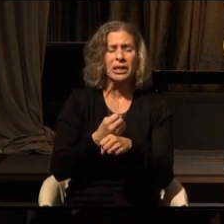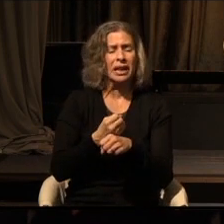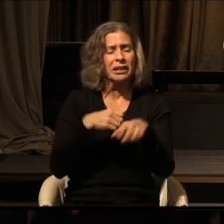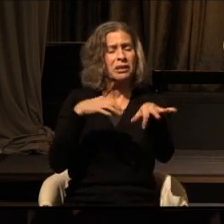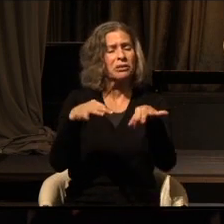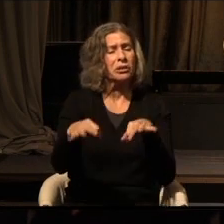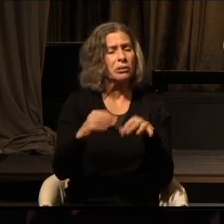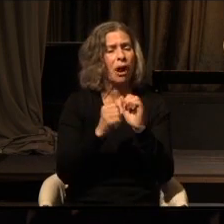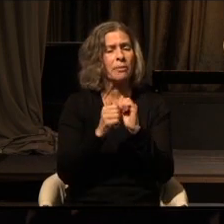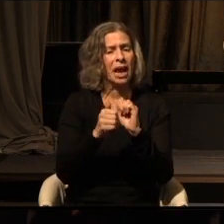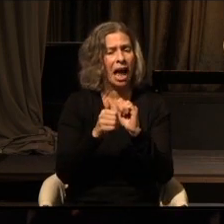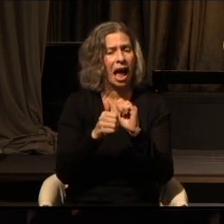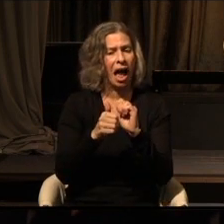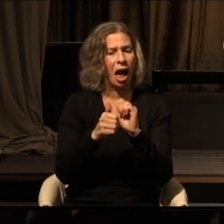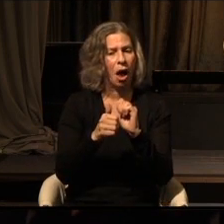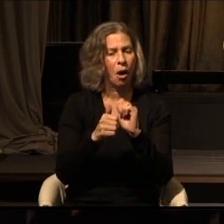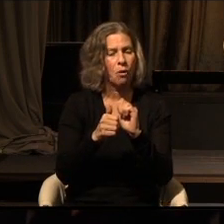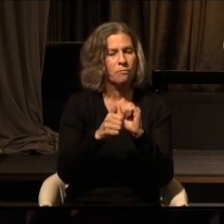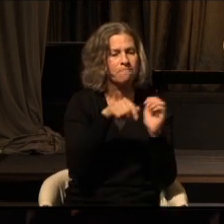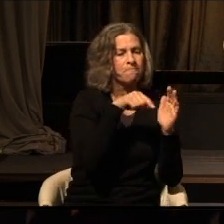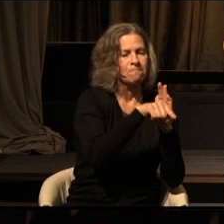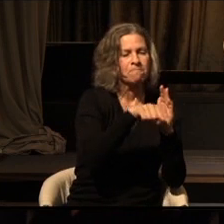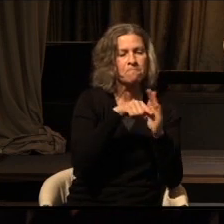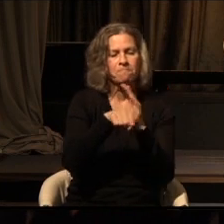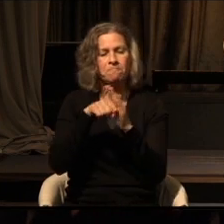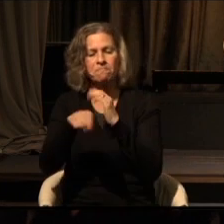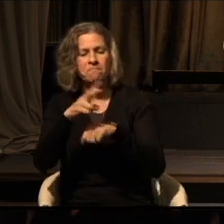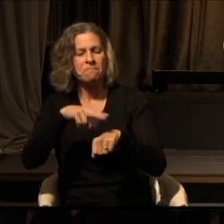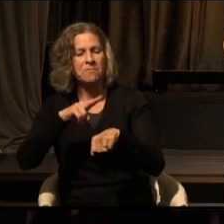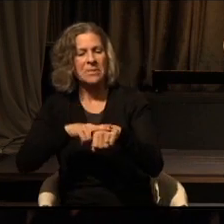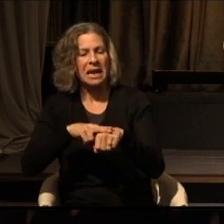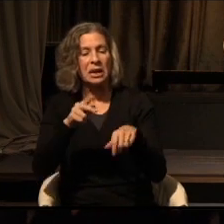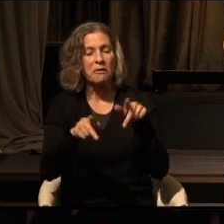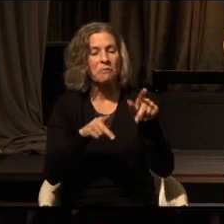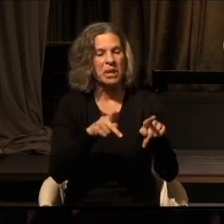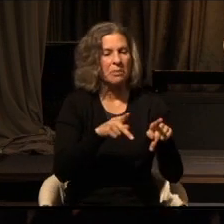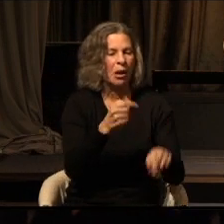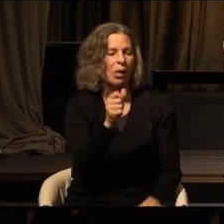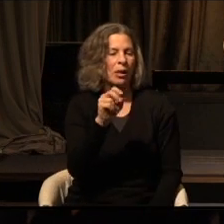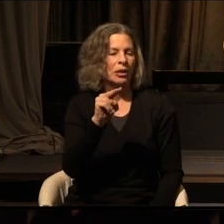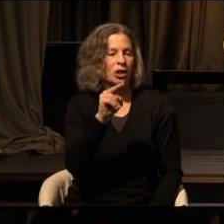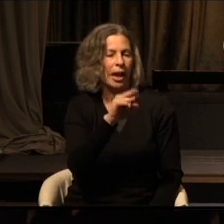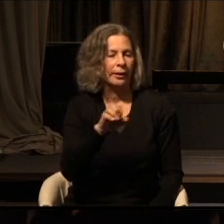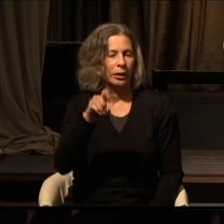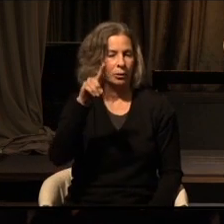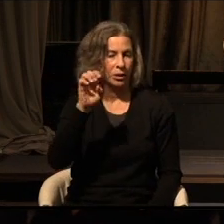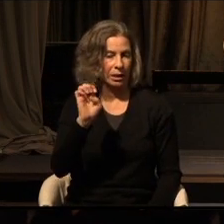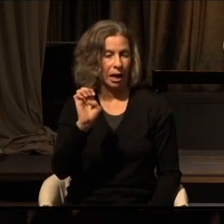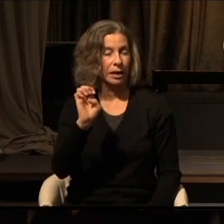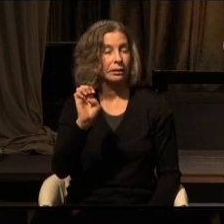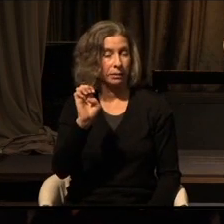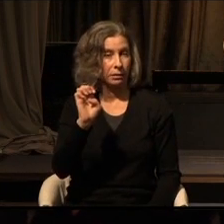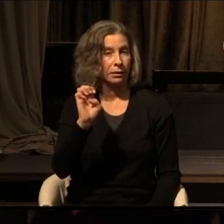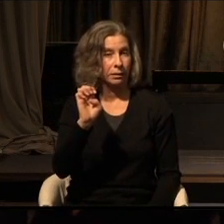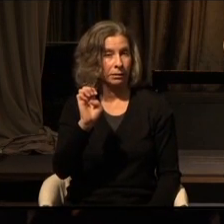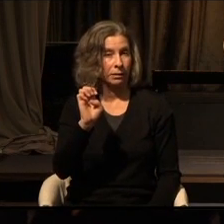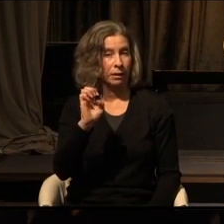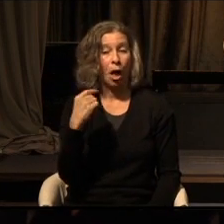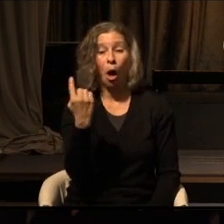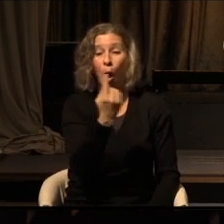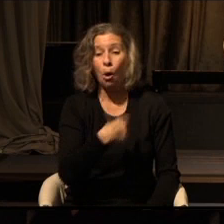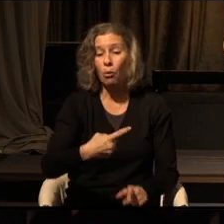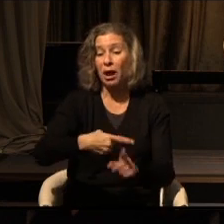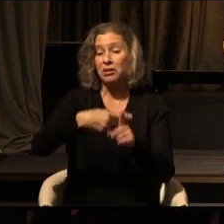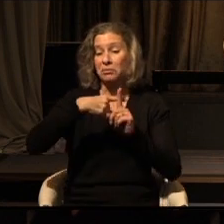described as a genocidal mindset towards Native people. So it hasn't always been